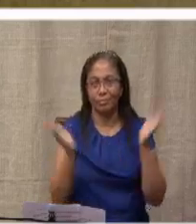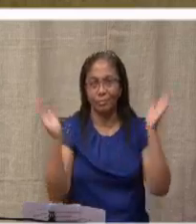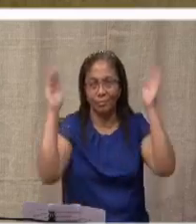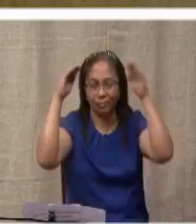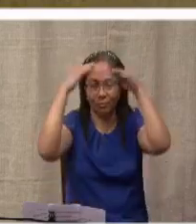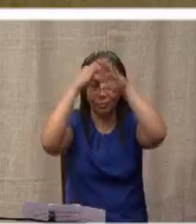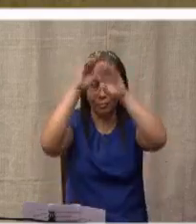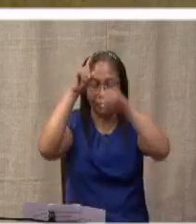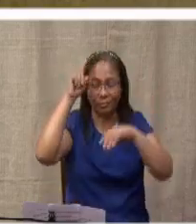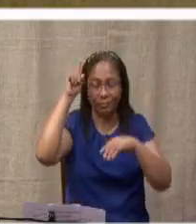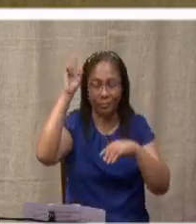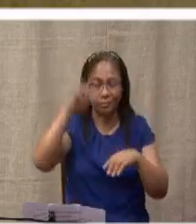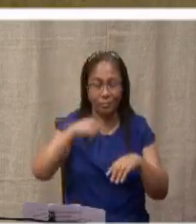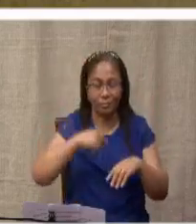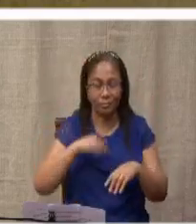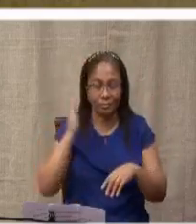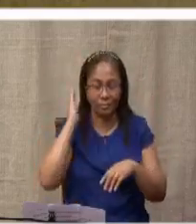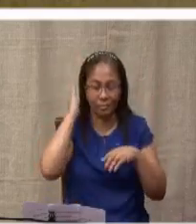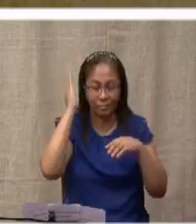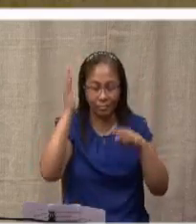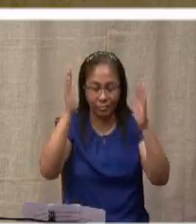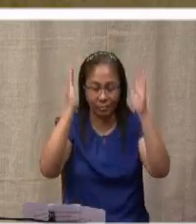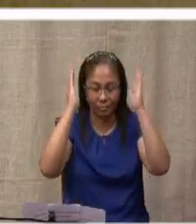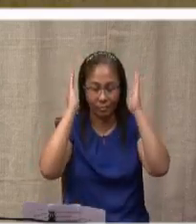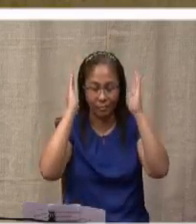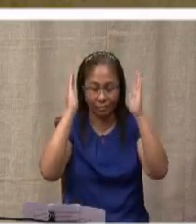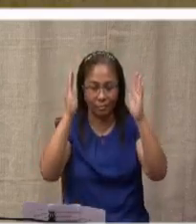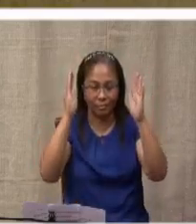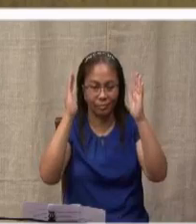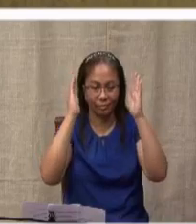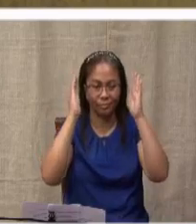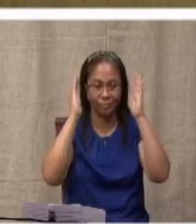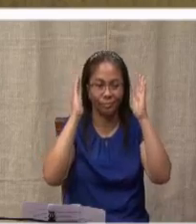i will hear from heaven